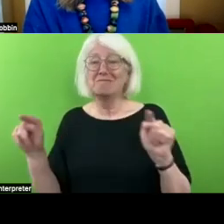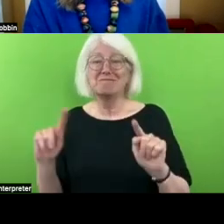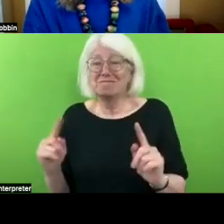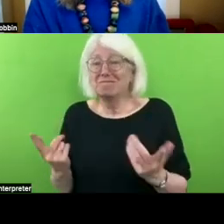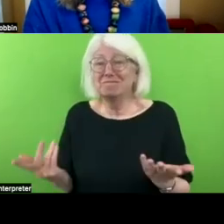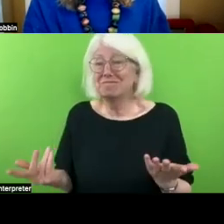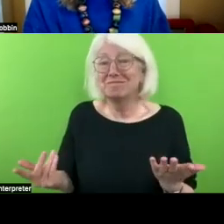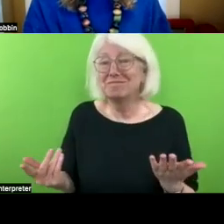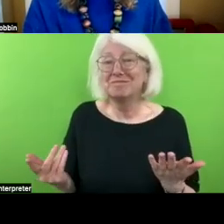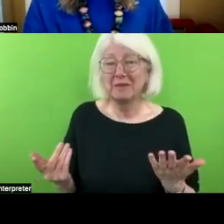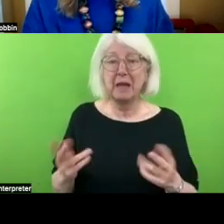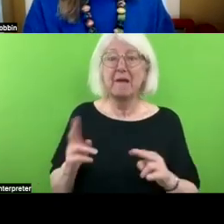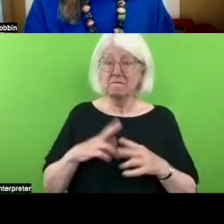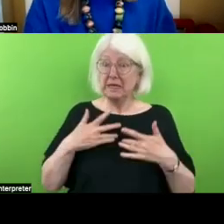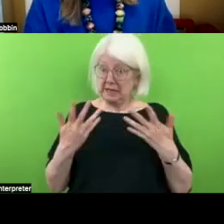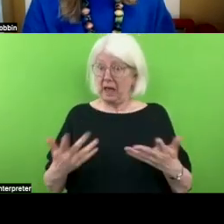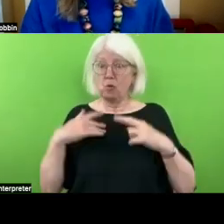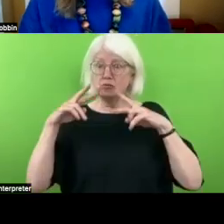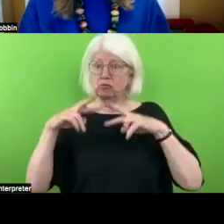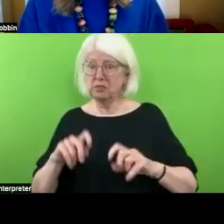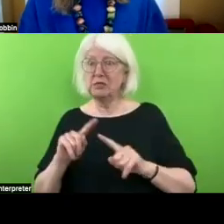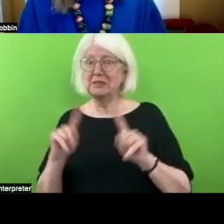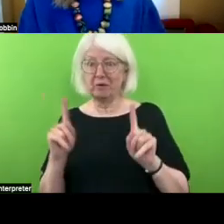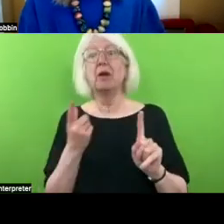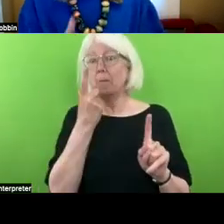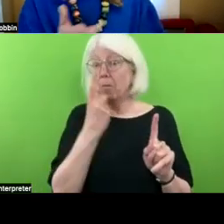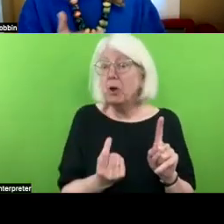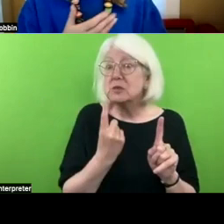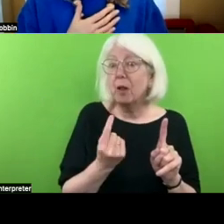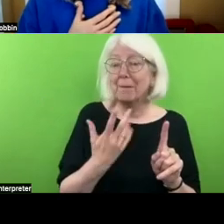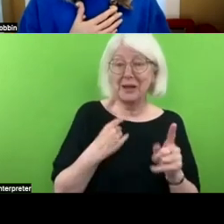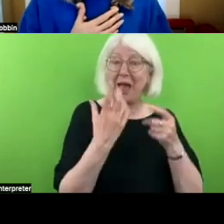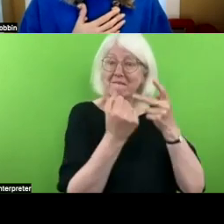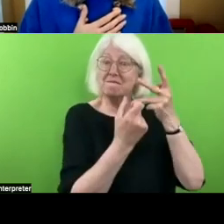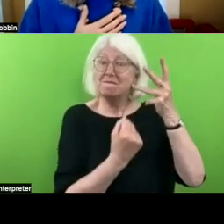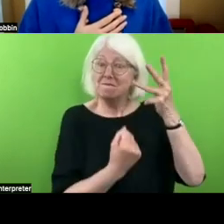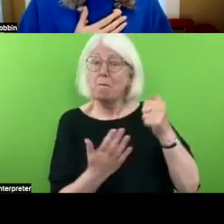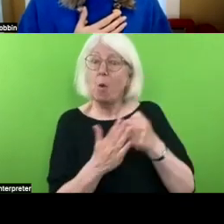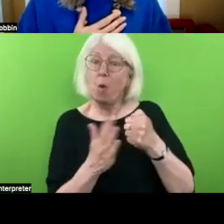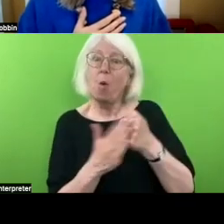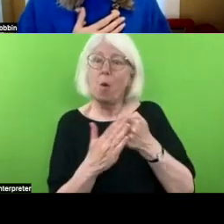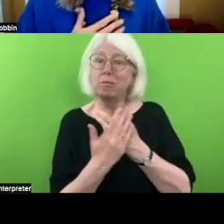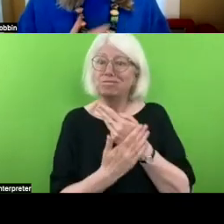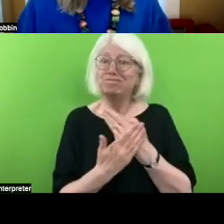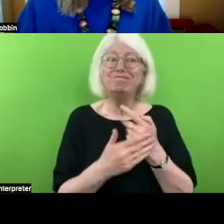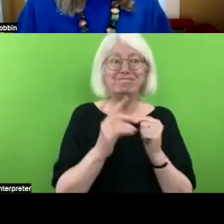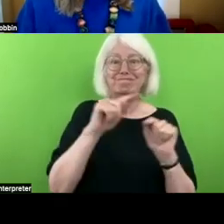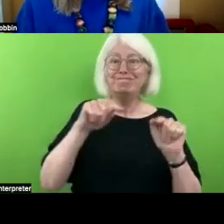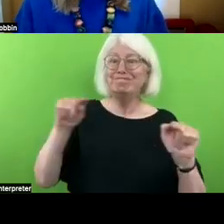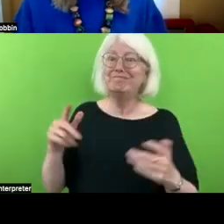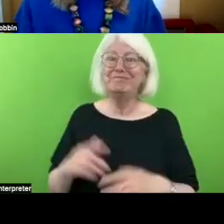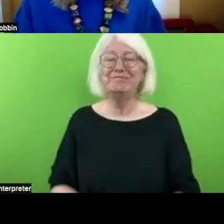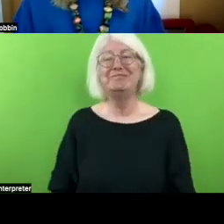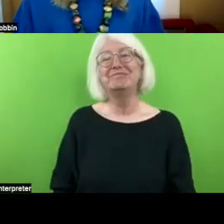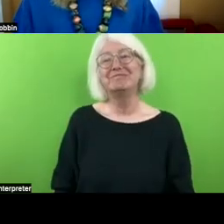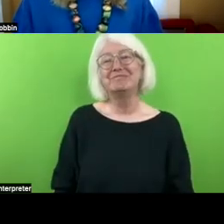to do the research again now, that would be possible, because the profile of the bishops has changed. So